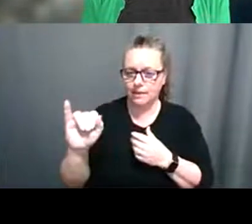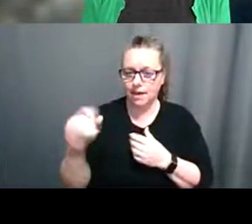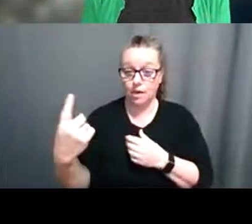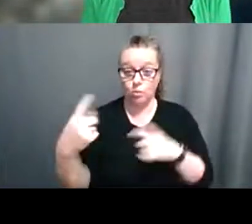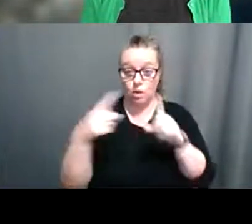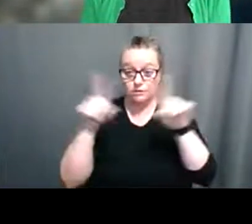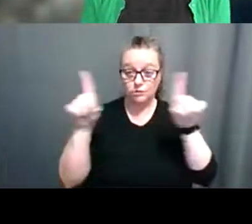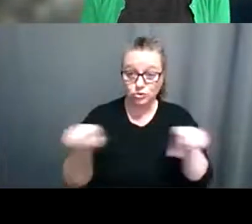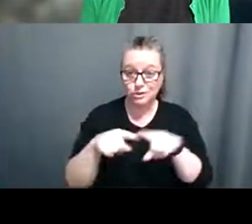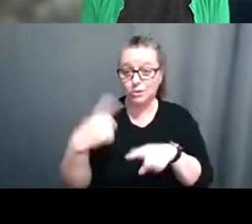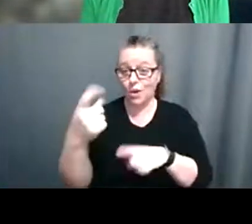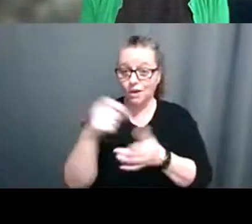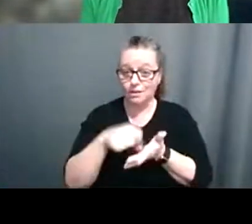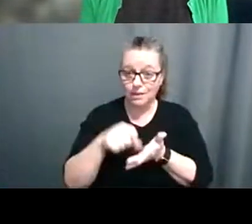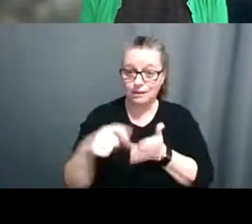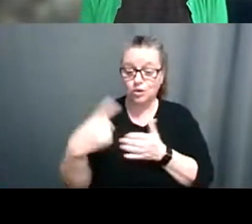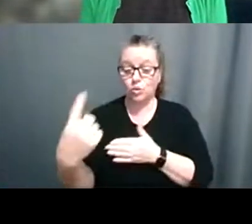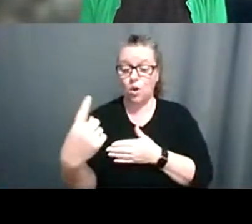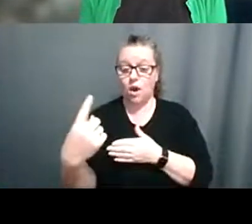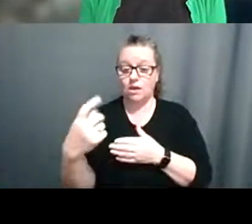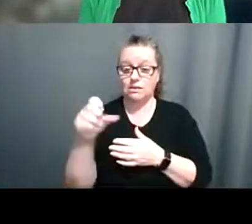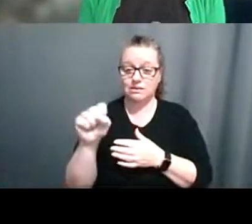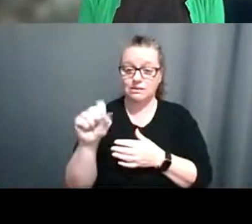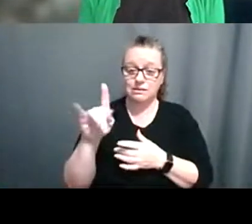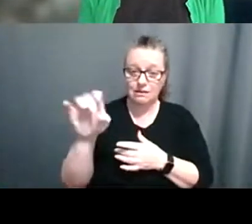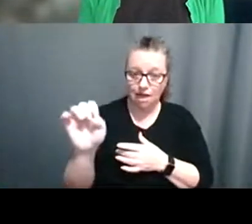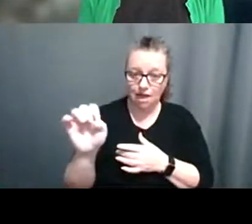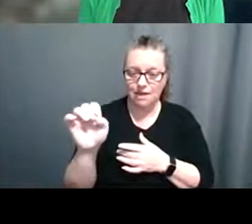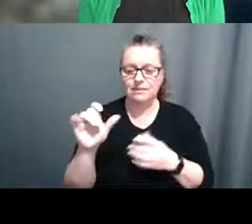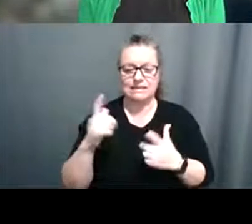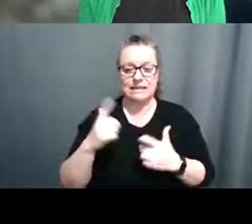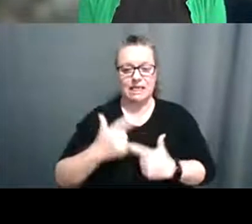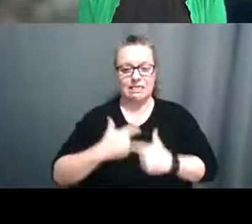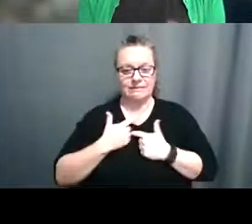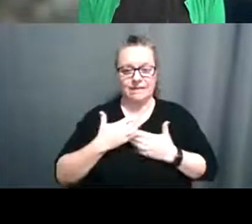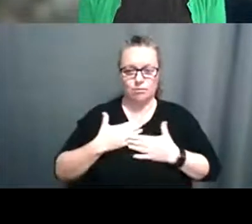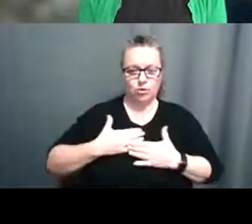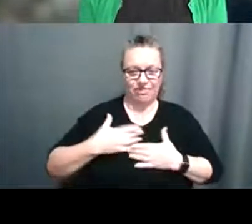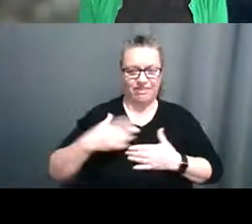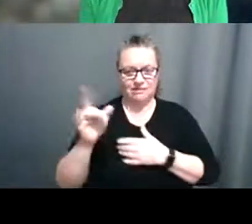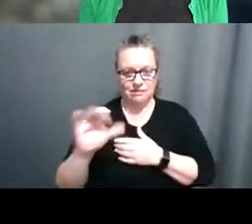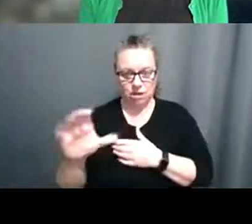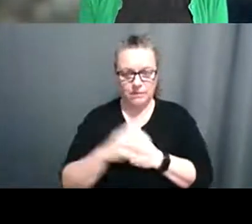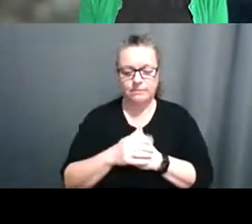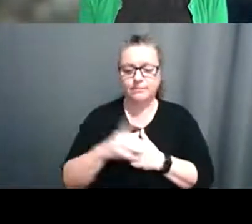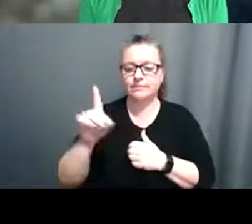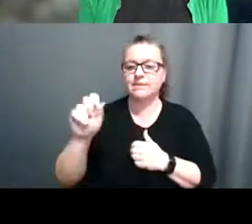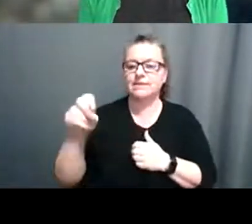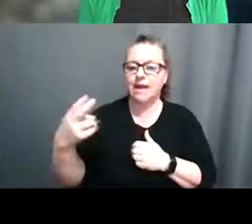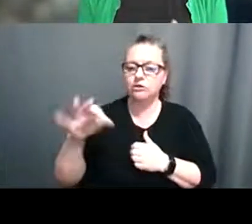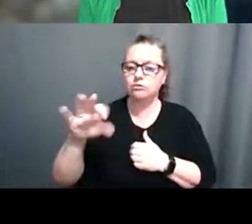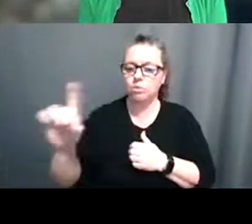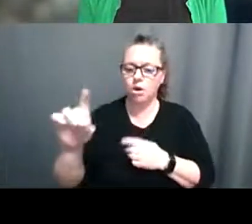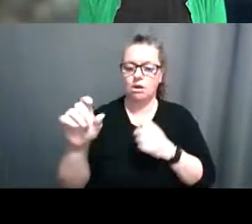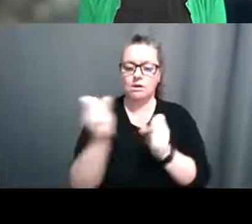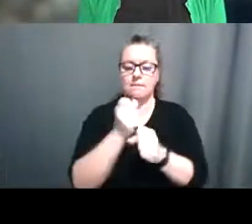one page, one slide. It's a living, breathing document. Dashboards do the visualization part. They